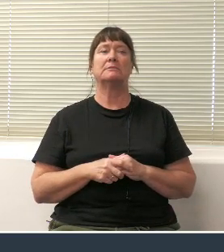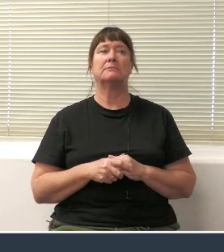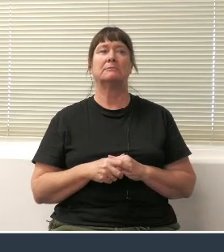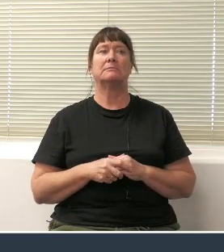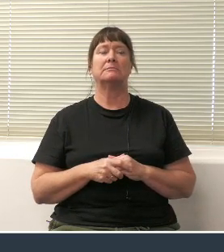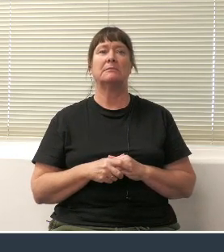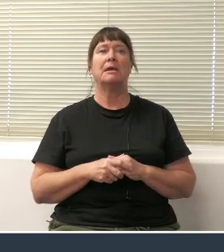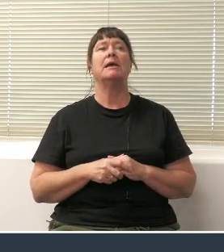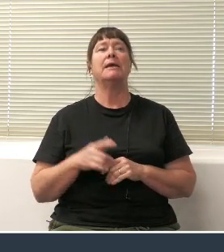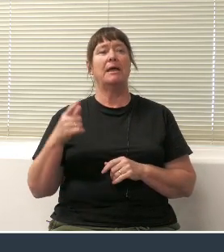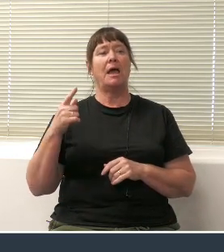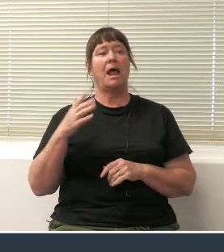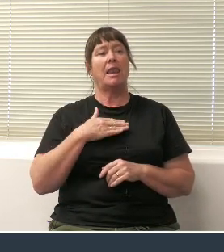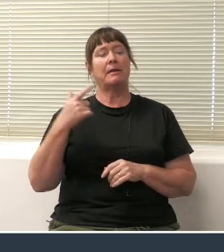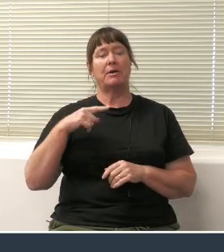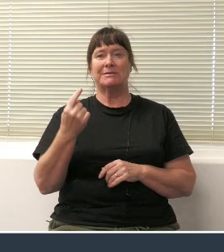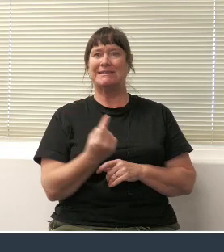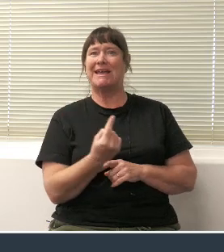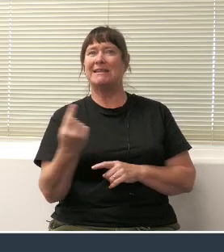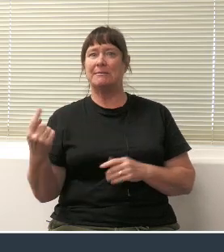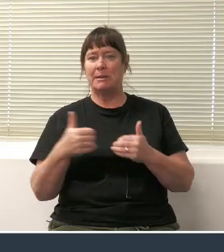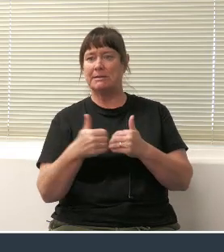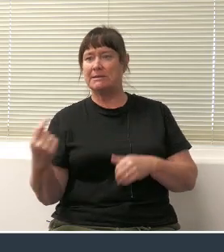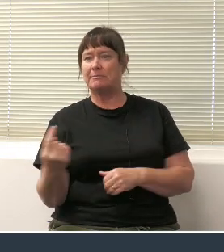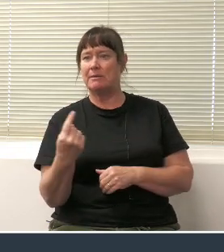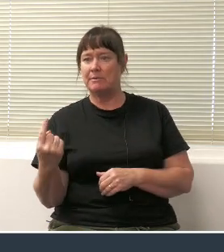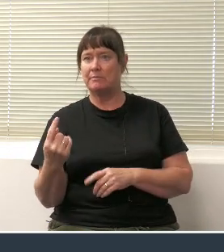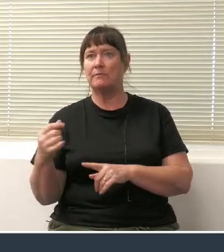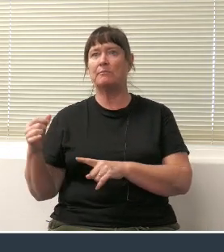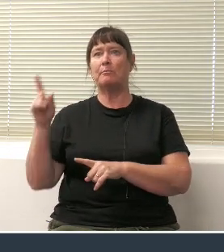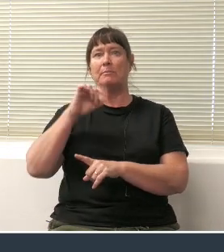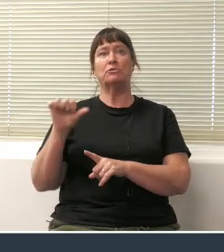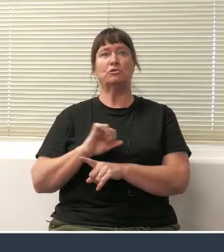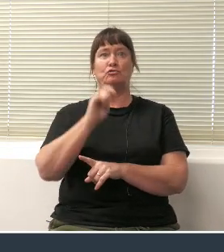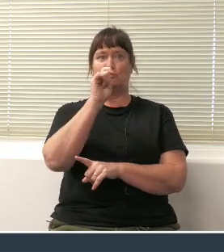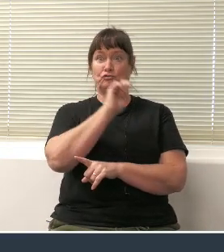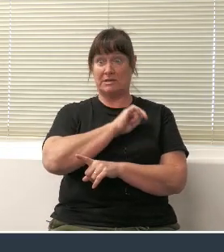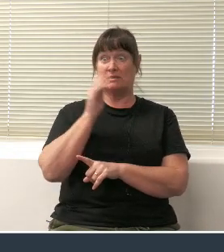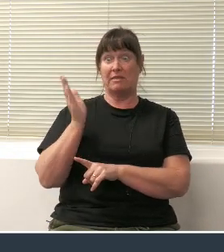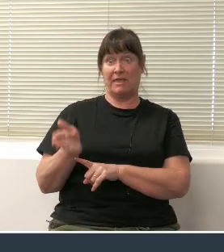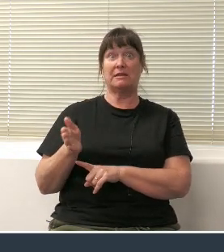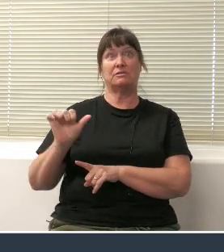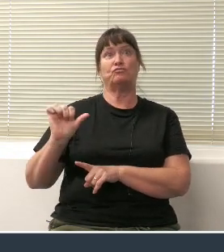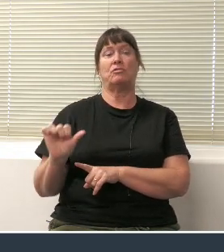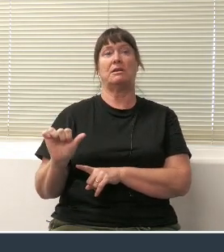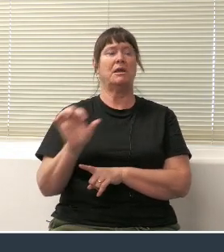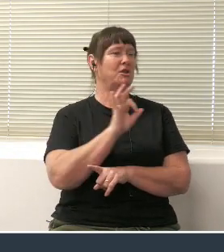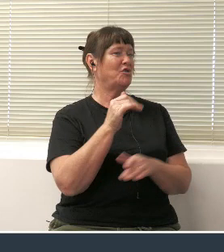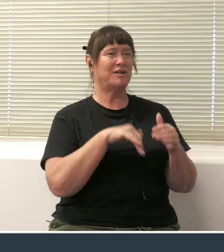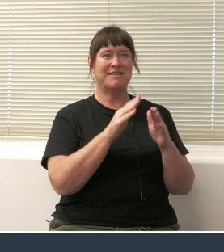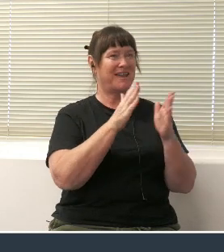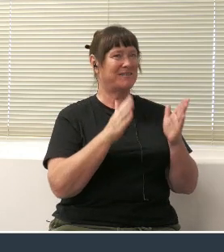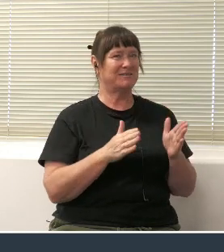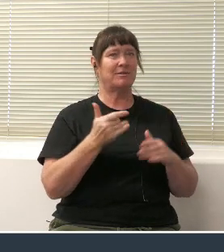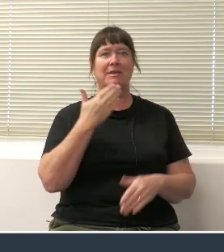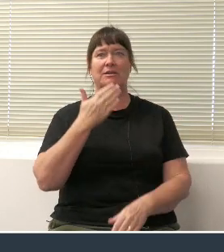it is independent. So people should trust that it is on the nail and should be right rather than in-house.